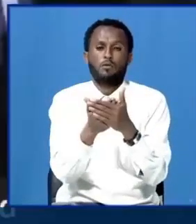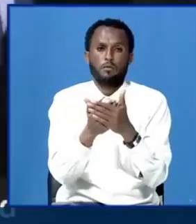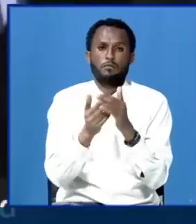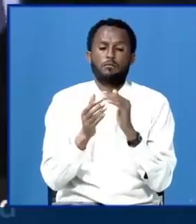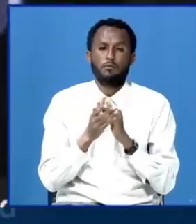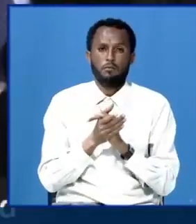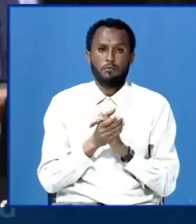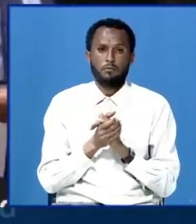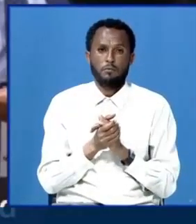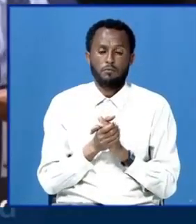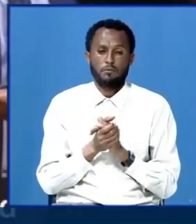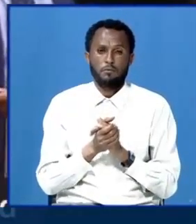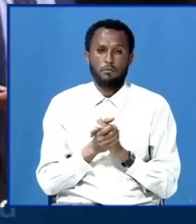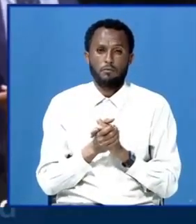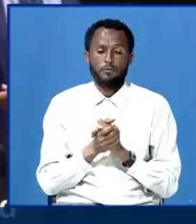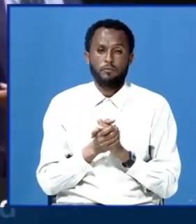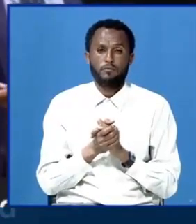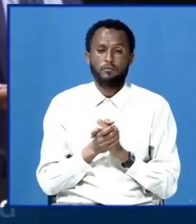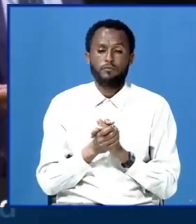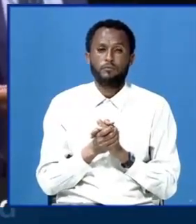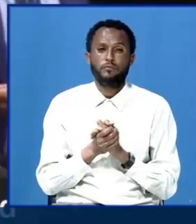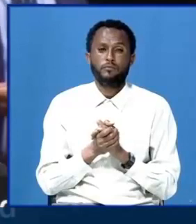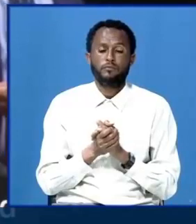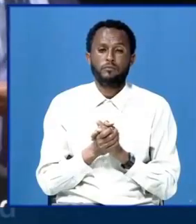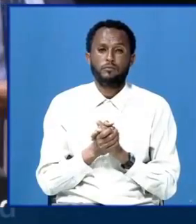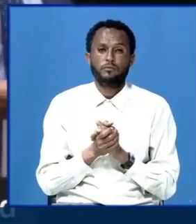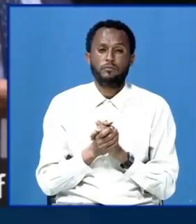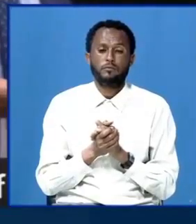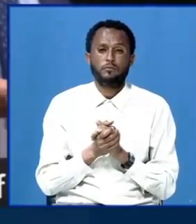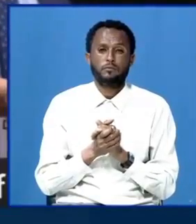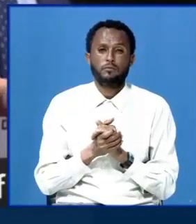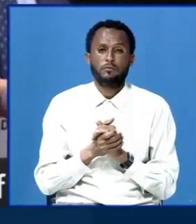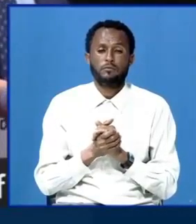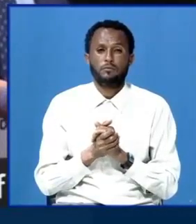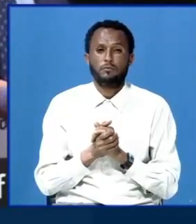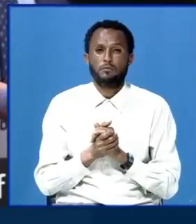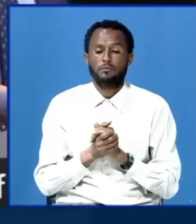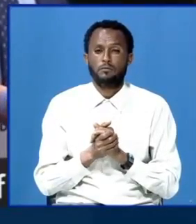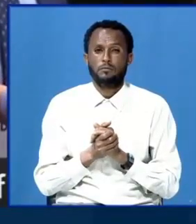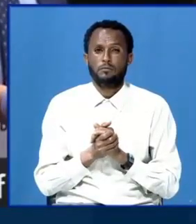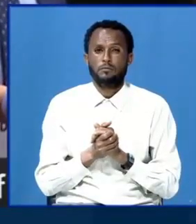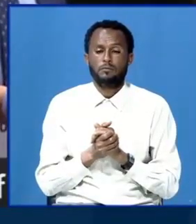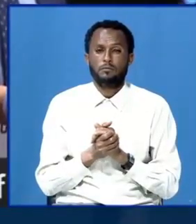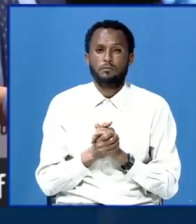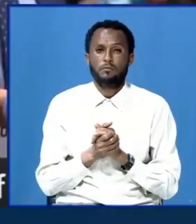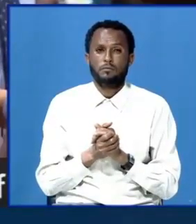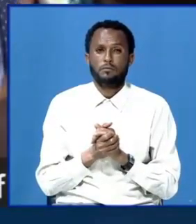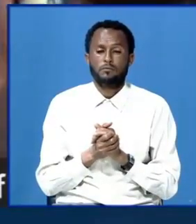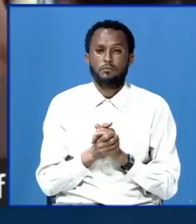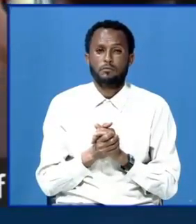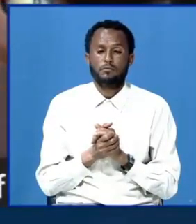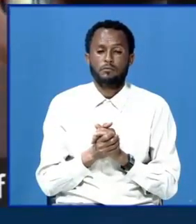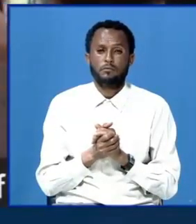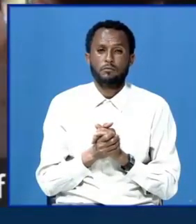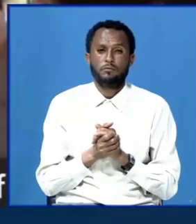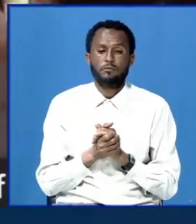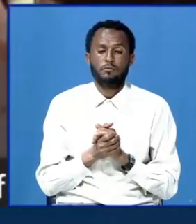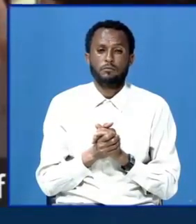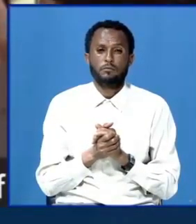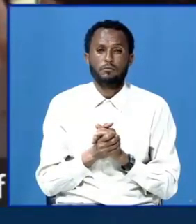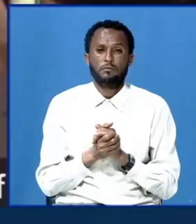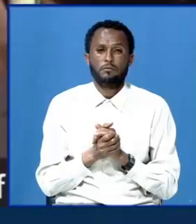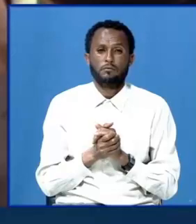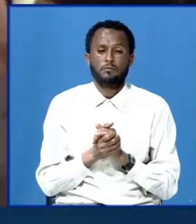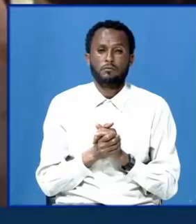I am deeply shocked and saddened by the news of the resumption of hostilities